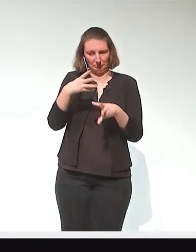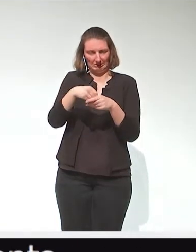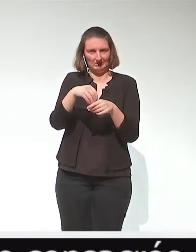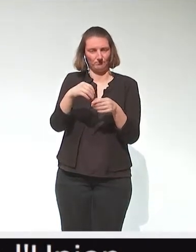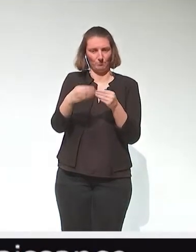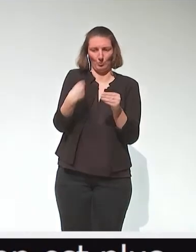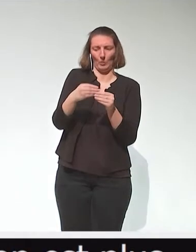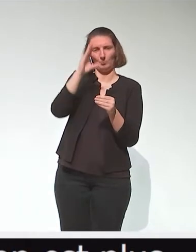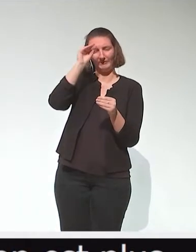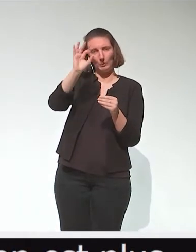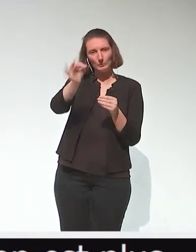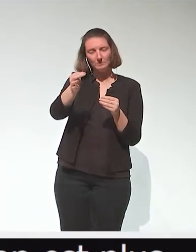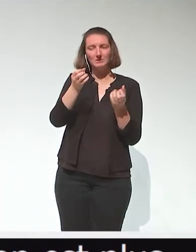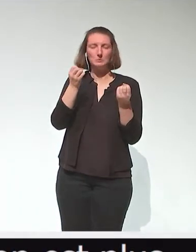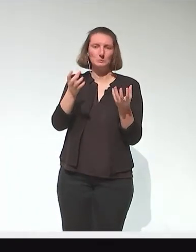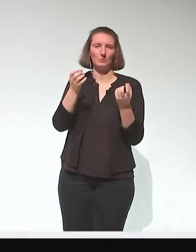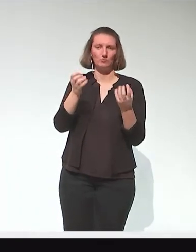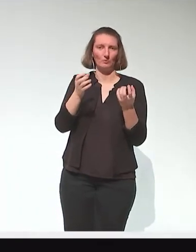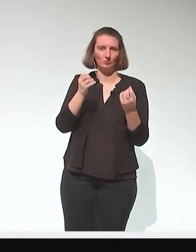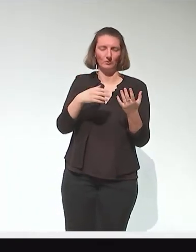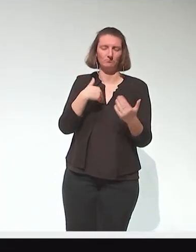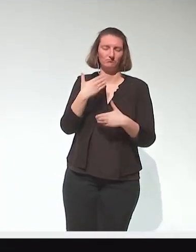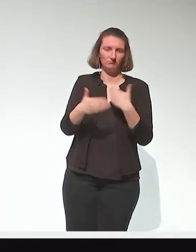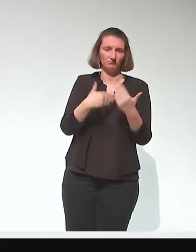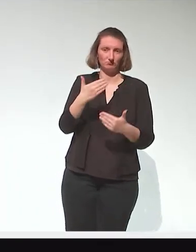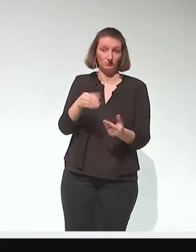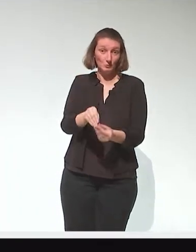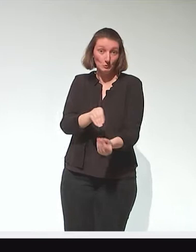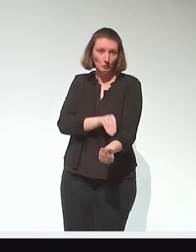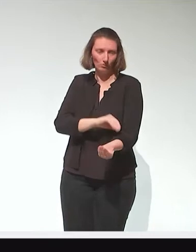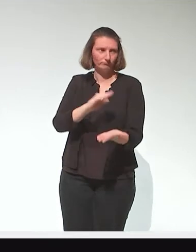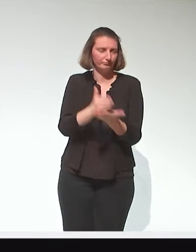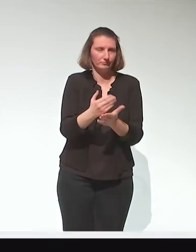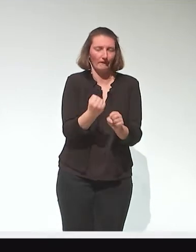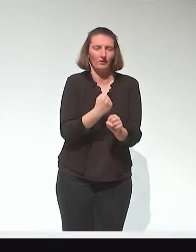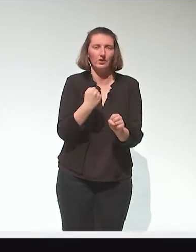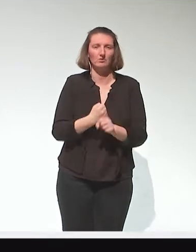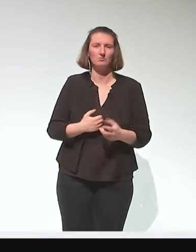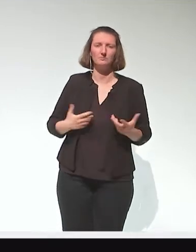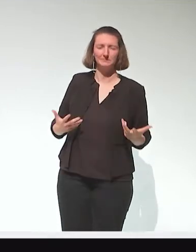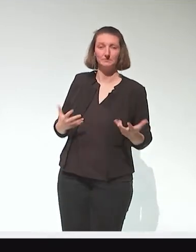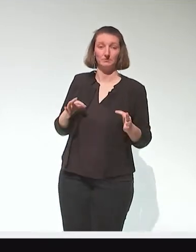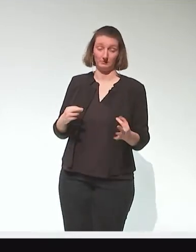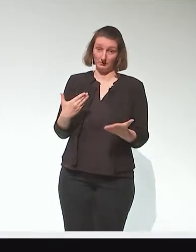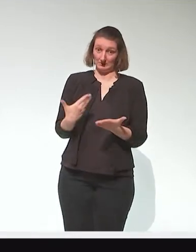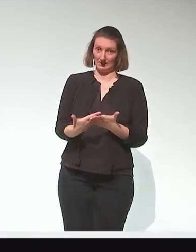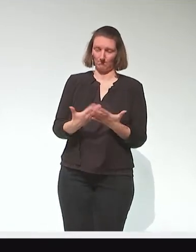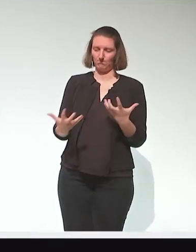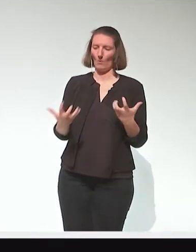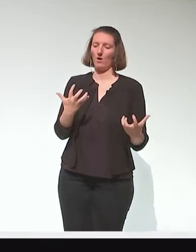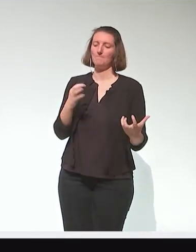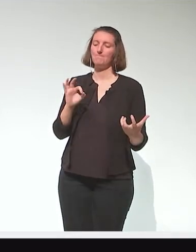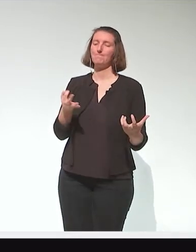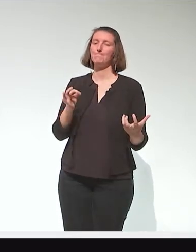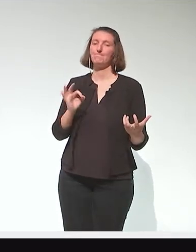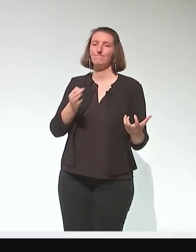of the elements that we always like to emphasize when discussing persons with disabilities, and